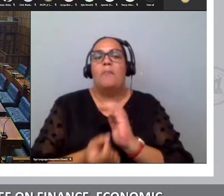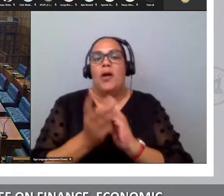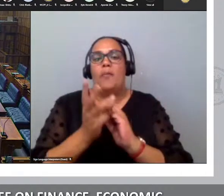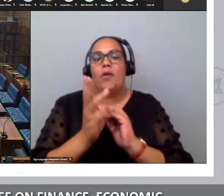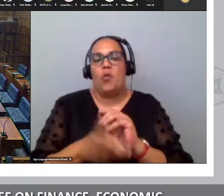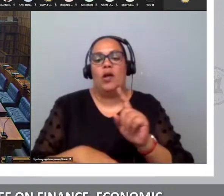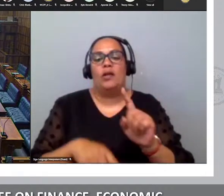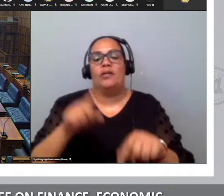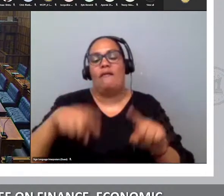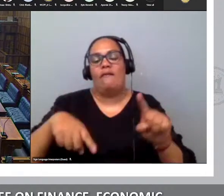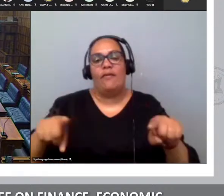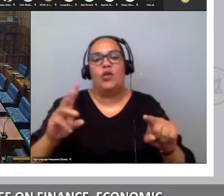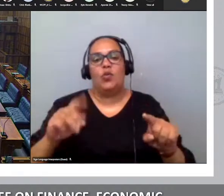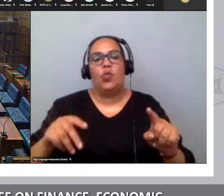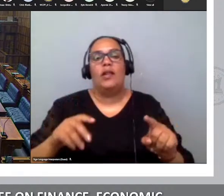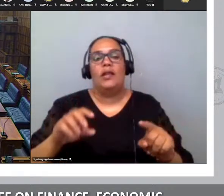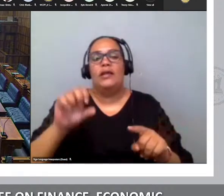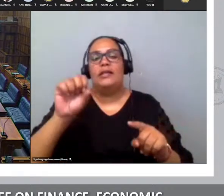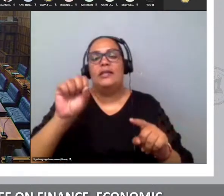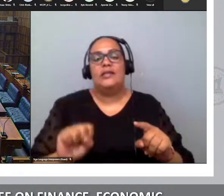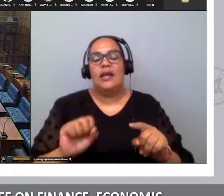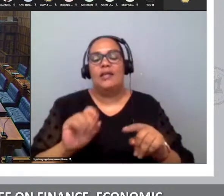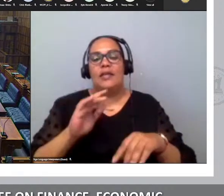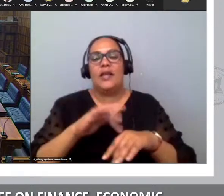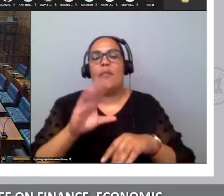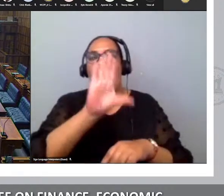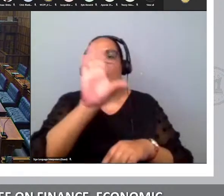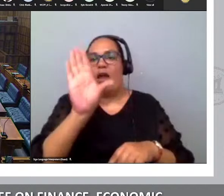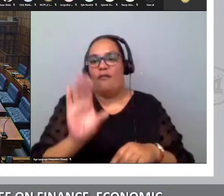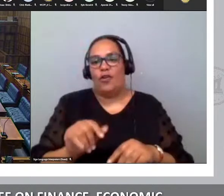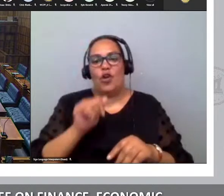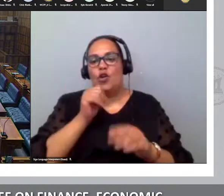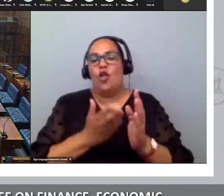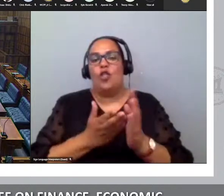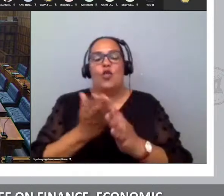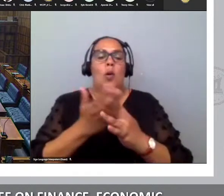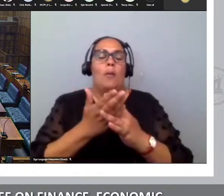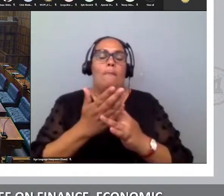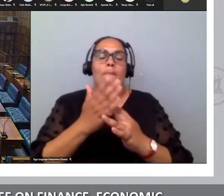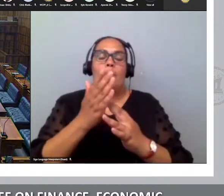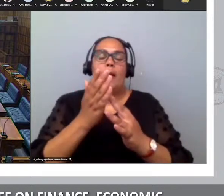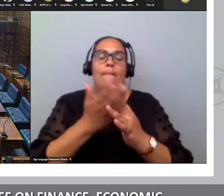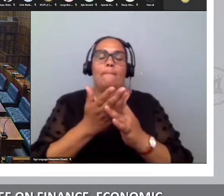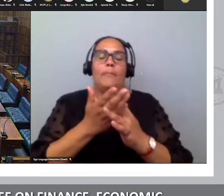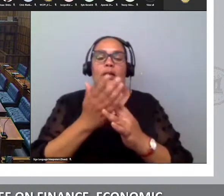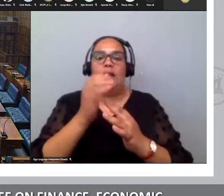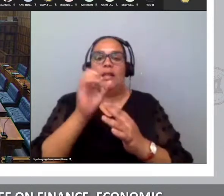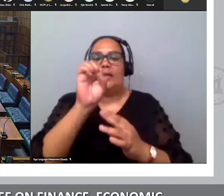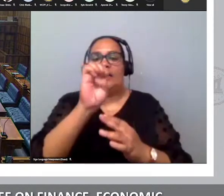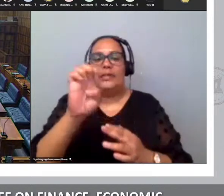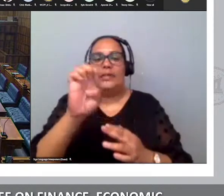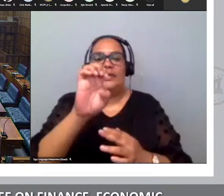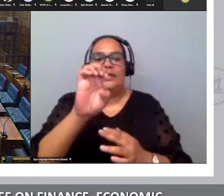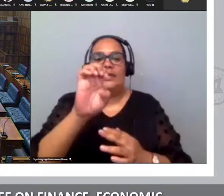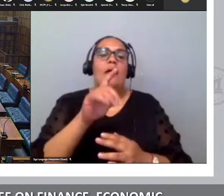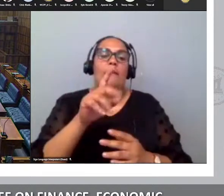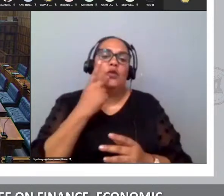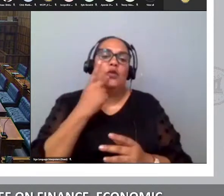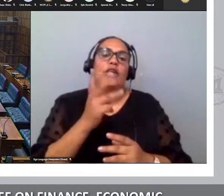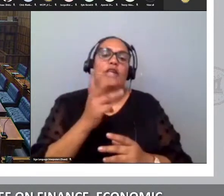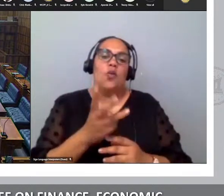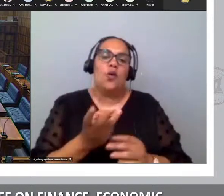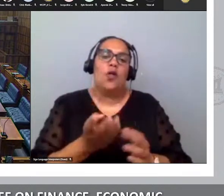diverting across the southern tip of Africa and not going through the Middle East so that is a benefit we've seen some of them come